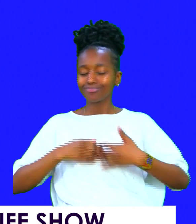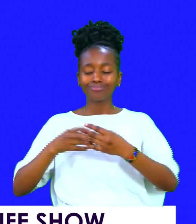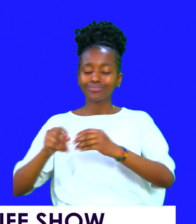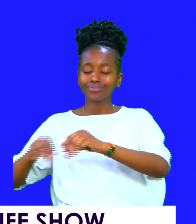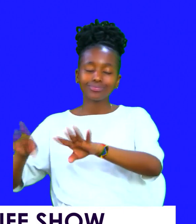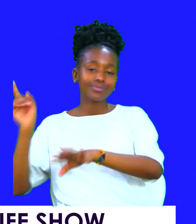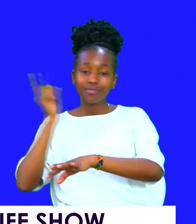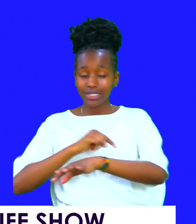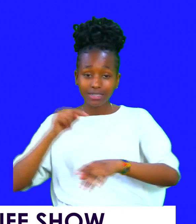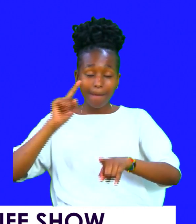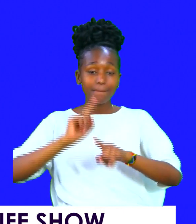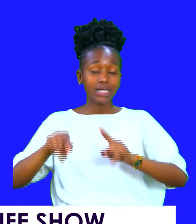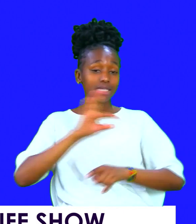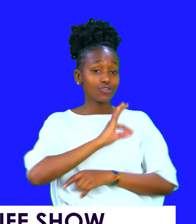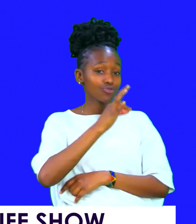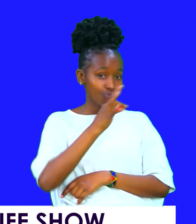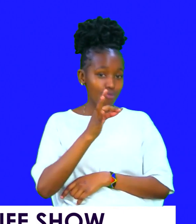But the soul,